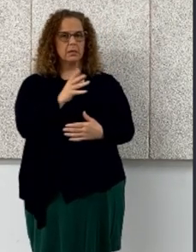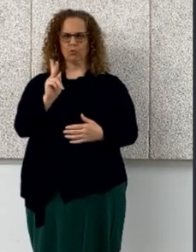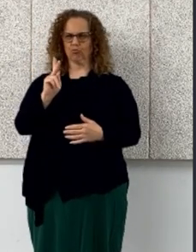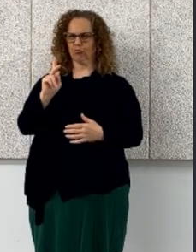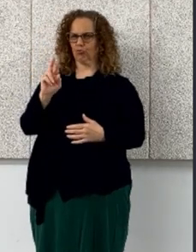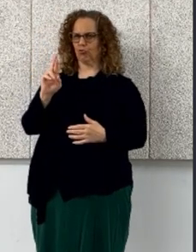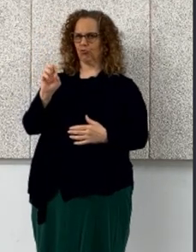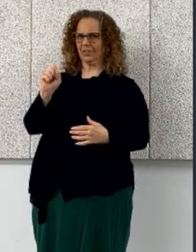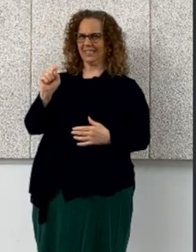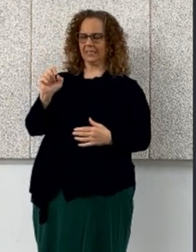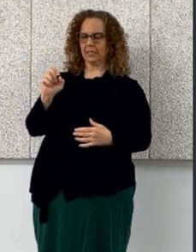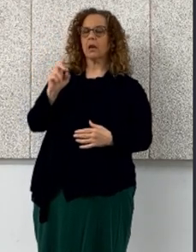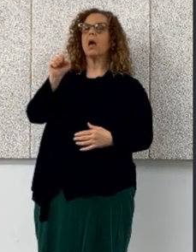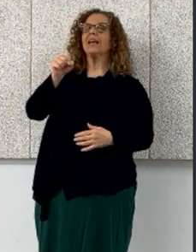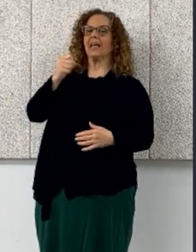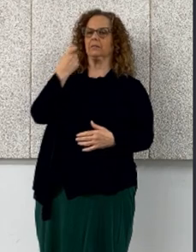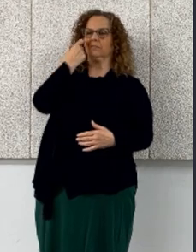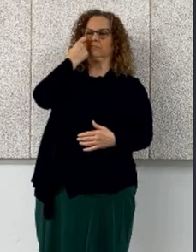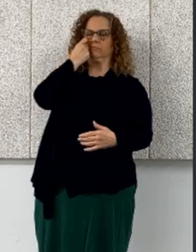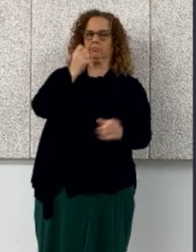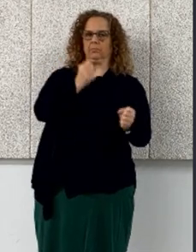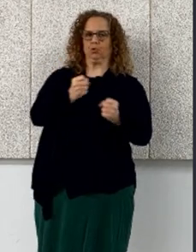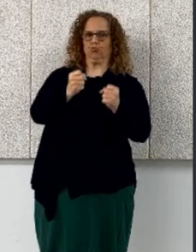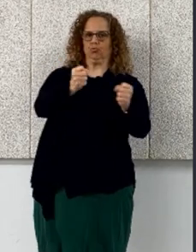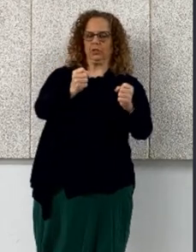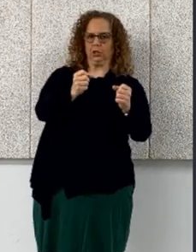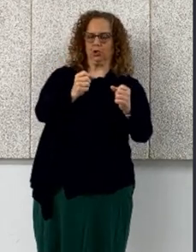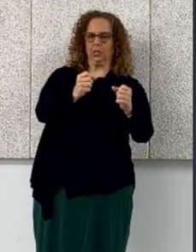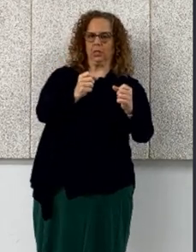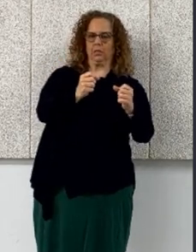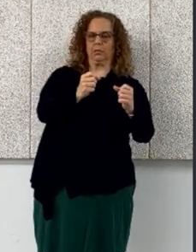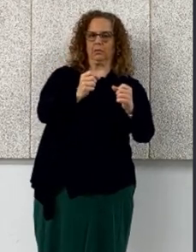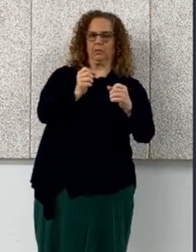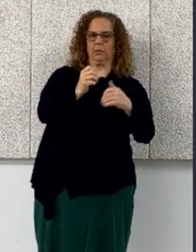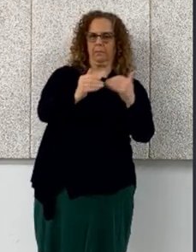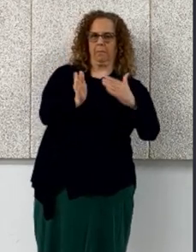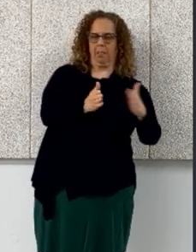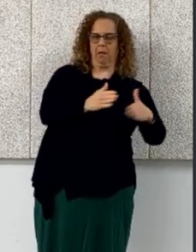just have been through a strategic planning process over the last like about a year and a half to 2 years,